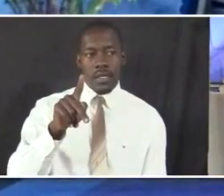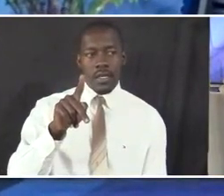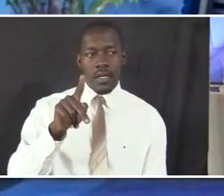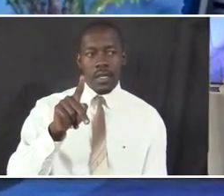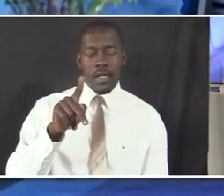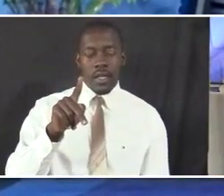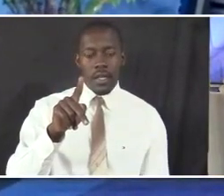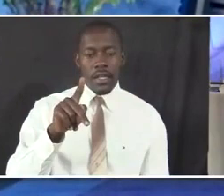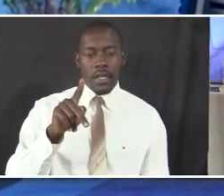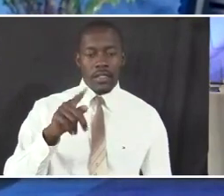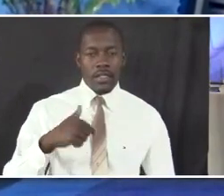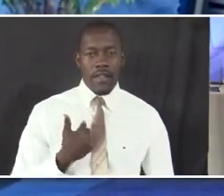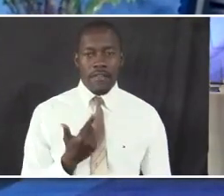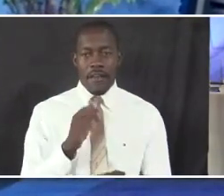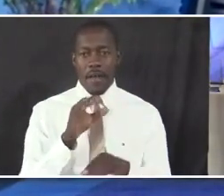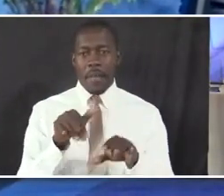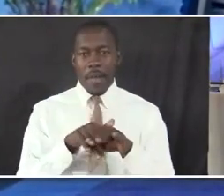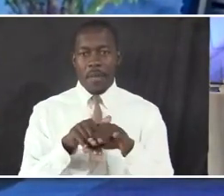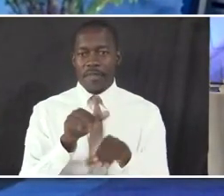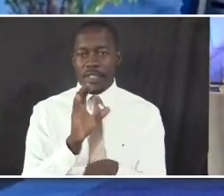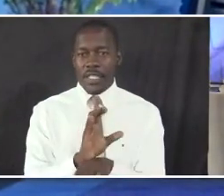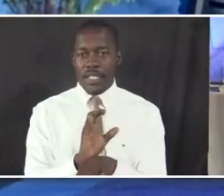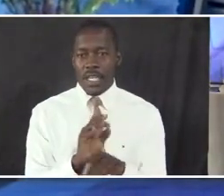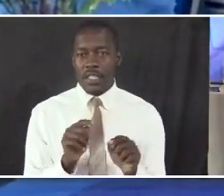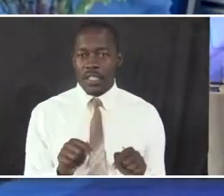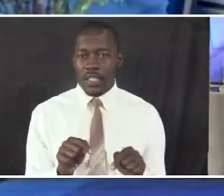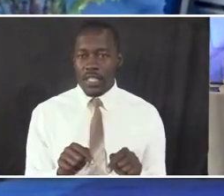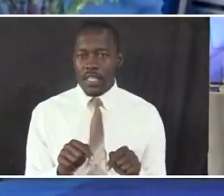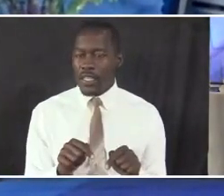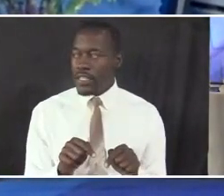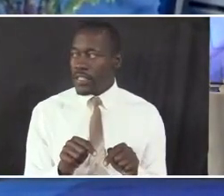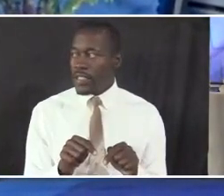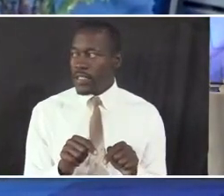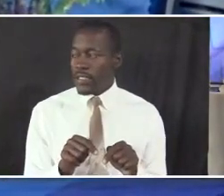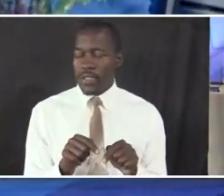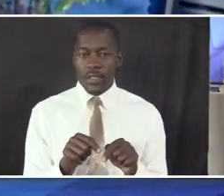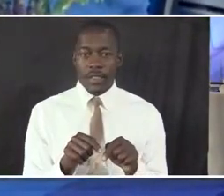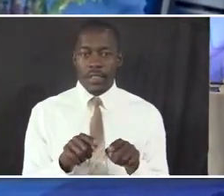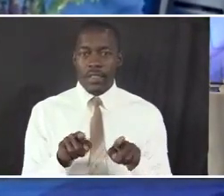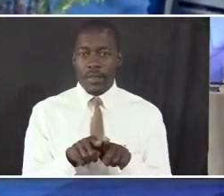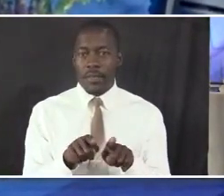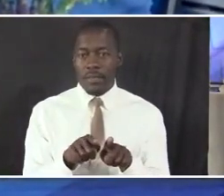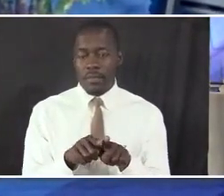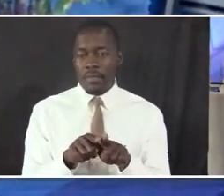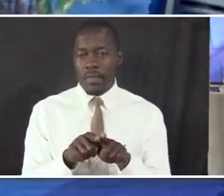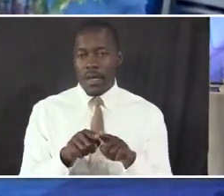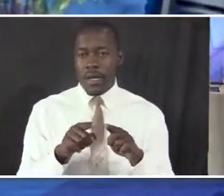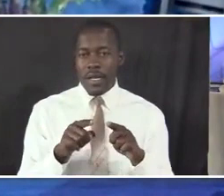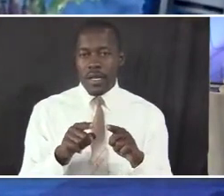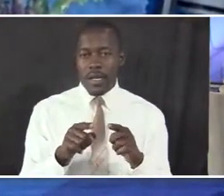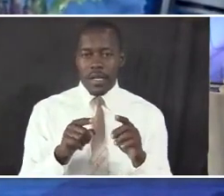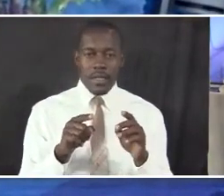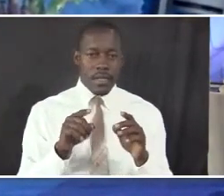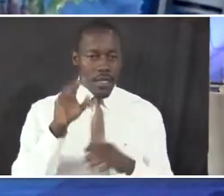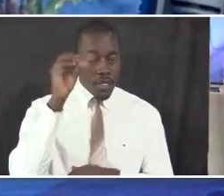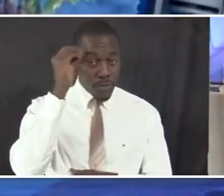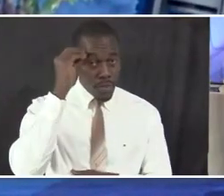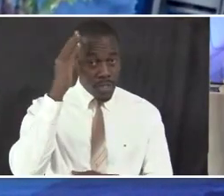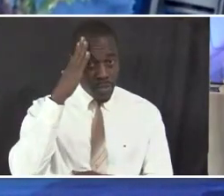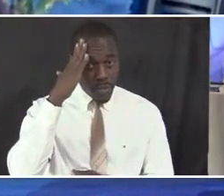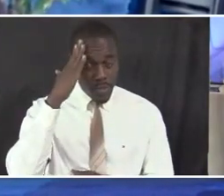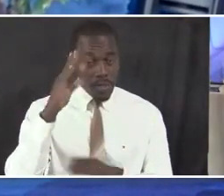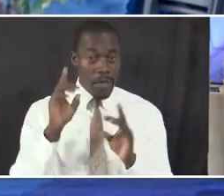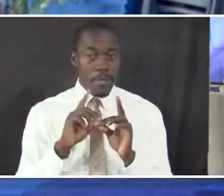an elder in this church. I also represent education department at the